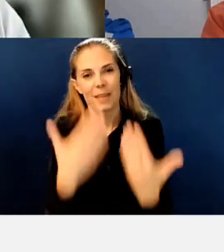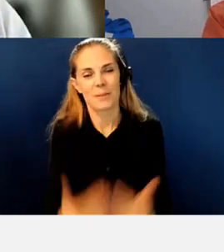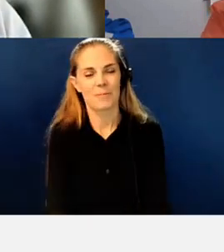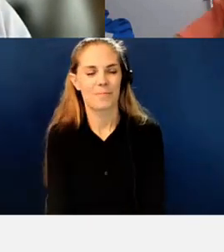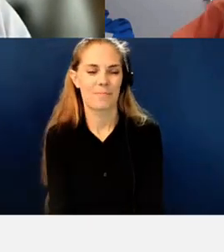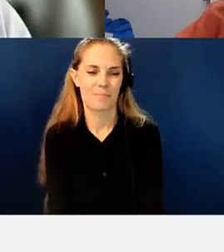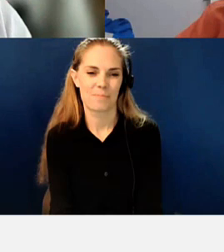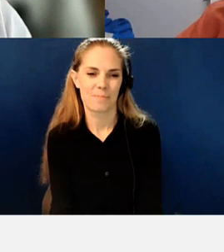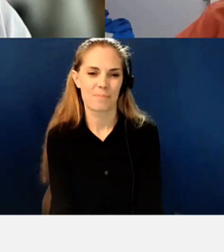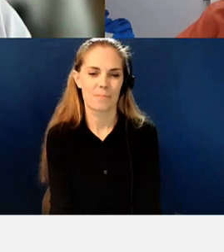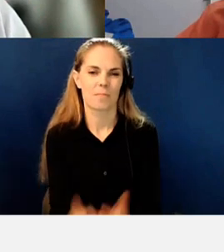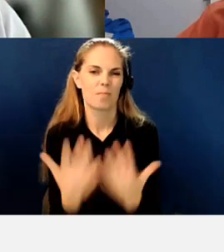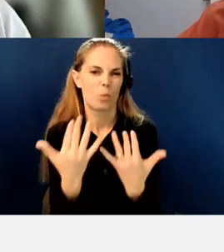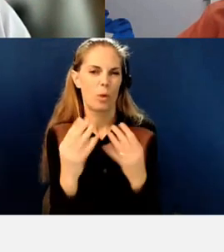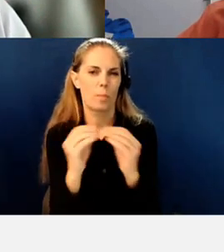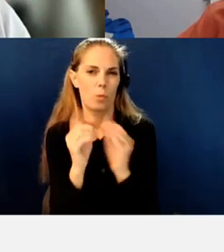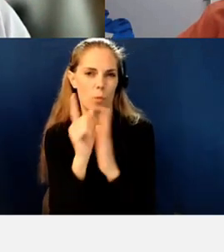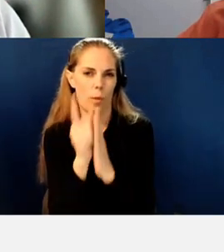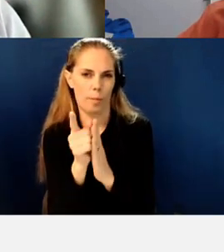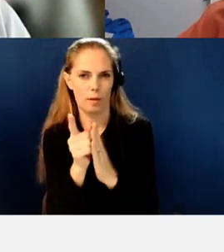give you one more minute to do that.